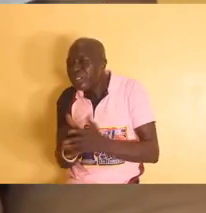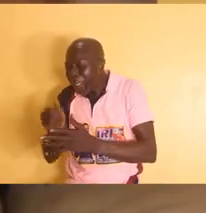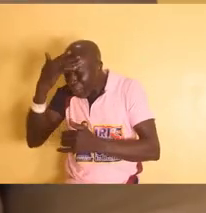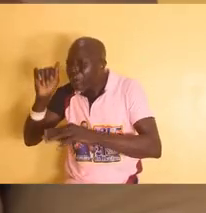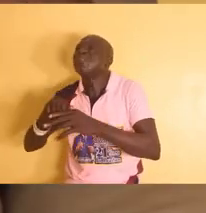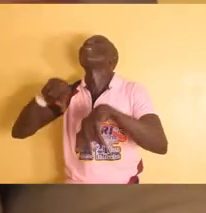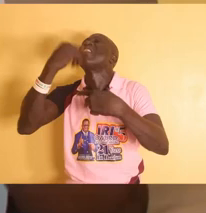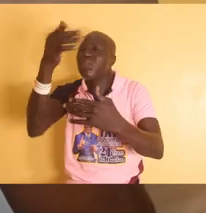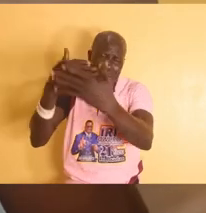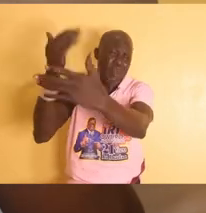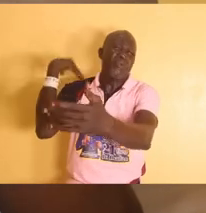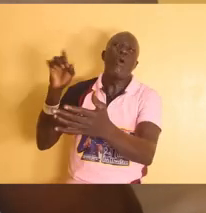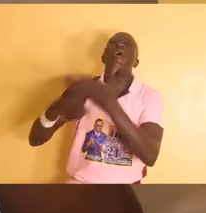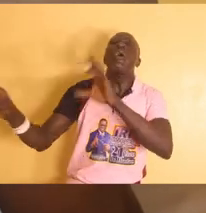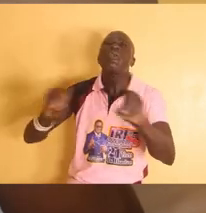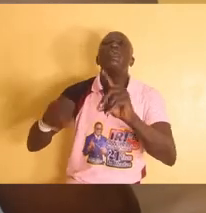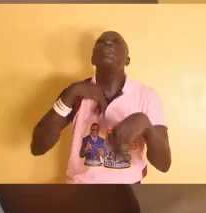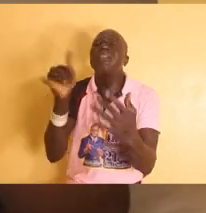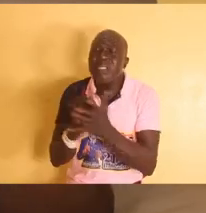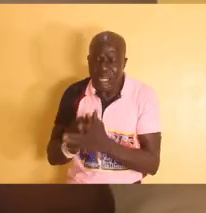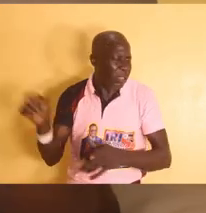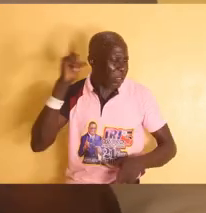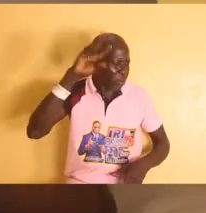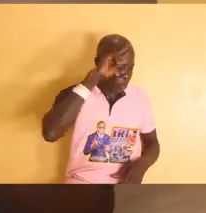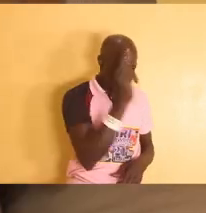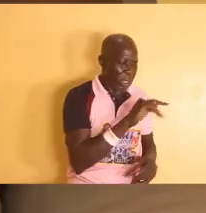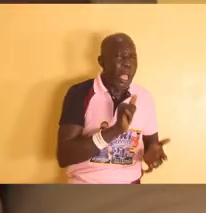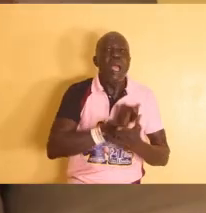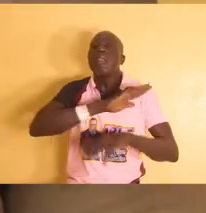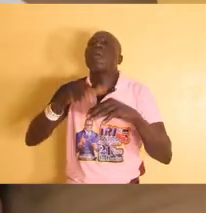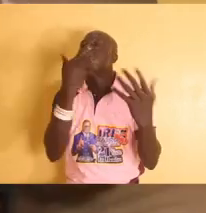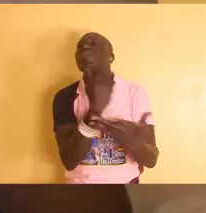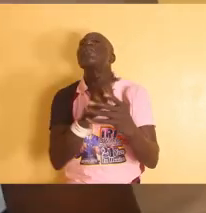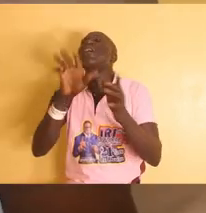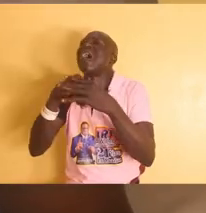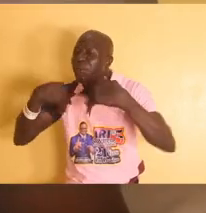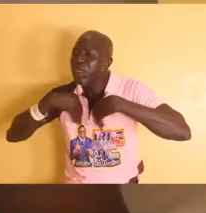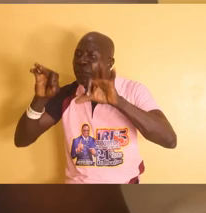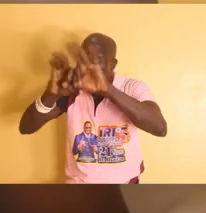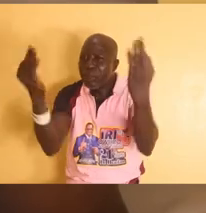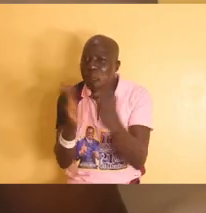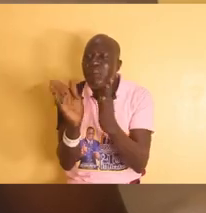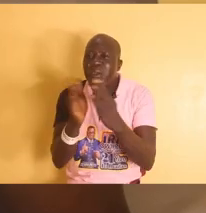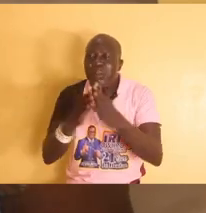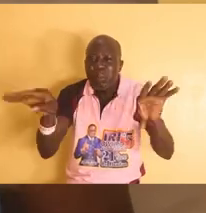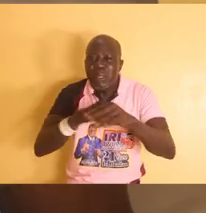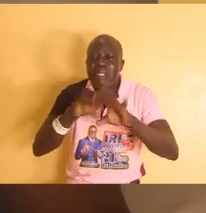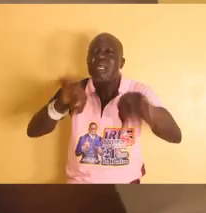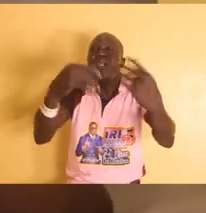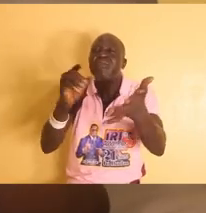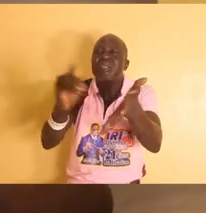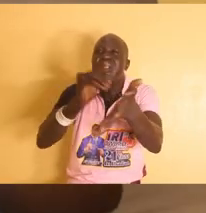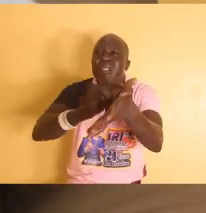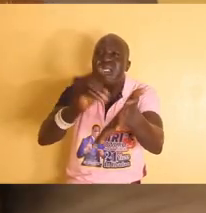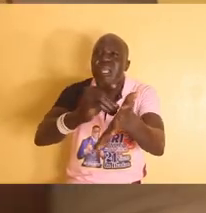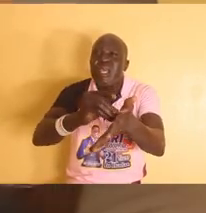Because the even the one they told you about, which one? Listen, sir. They make a wedding for your family. Date. They